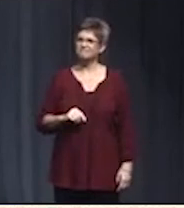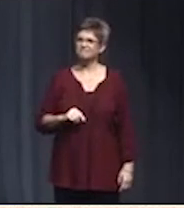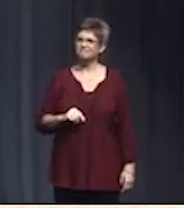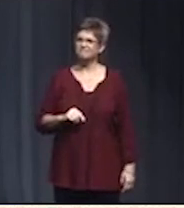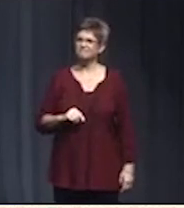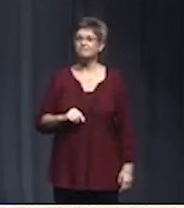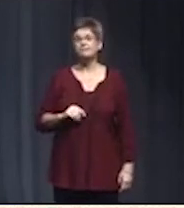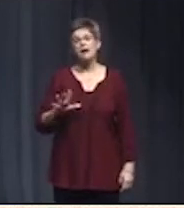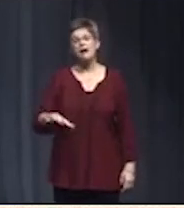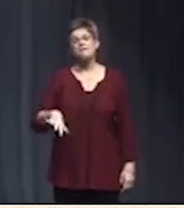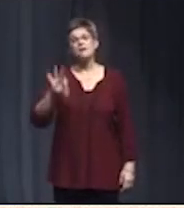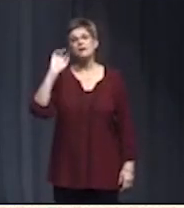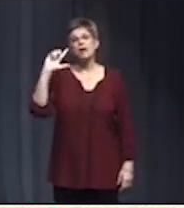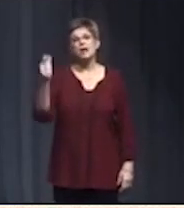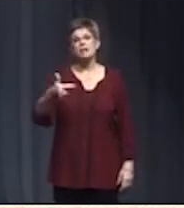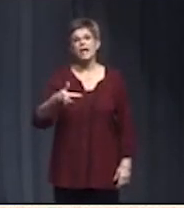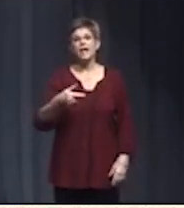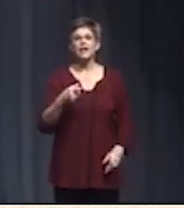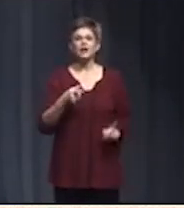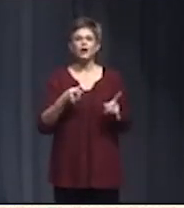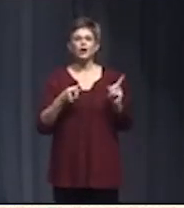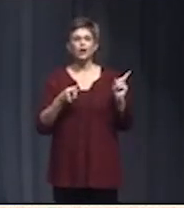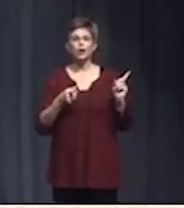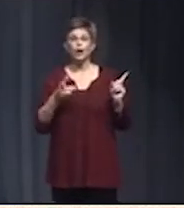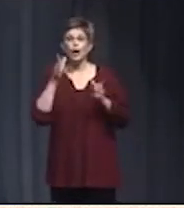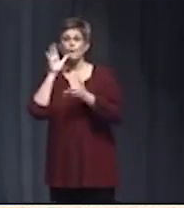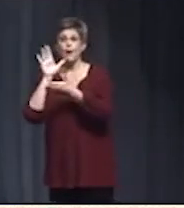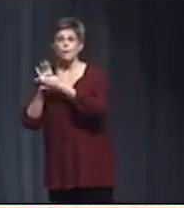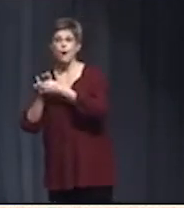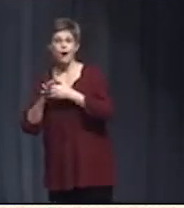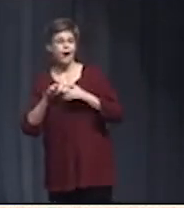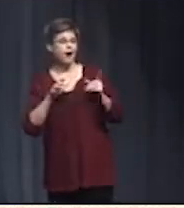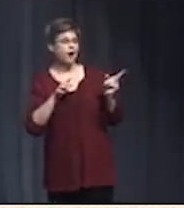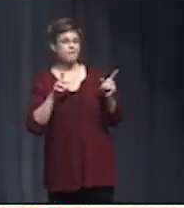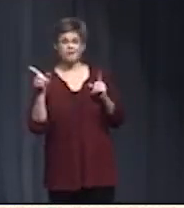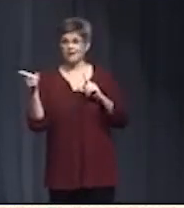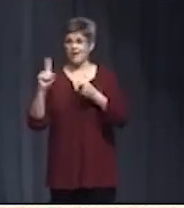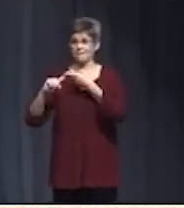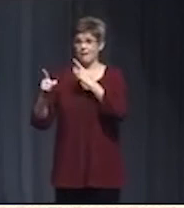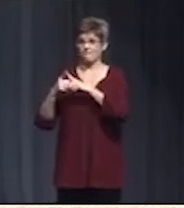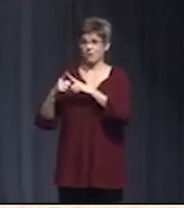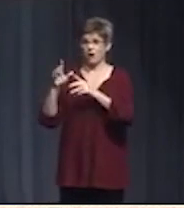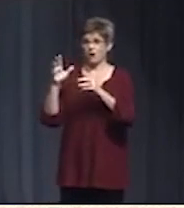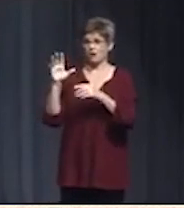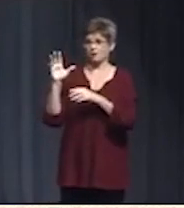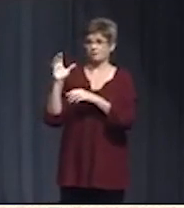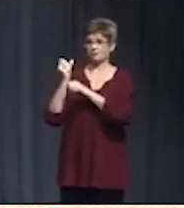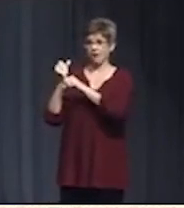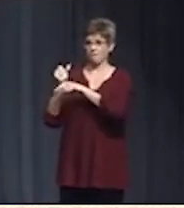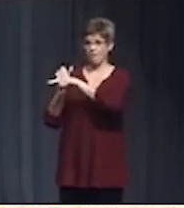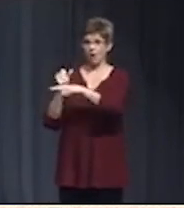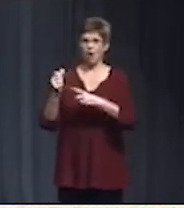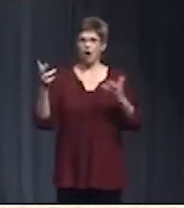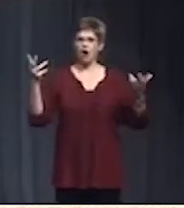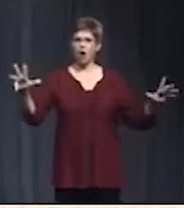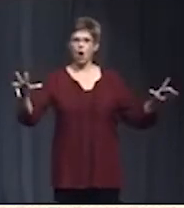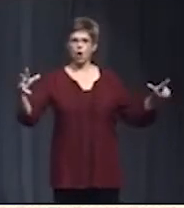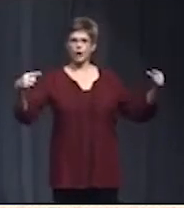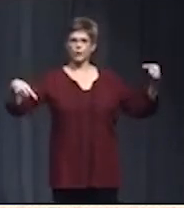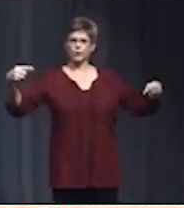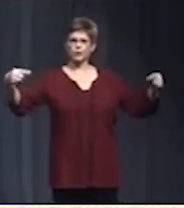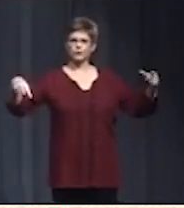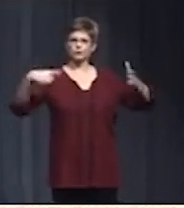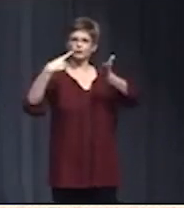Evidently, I found afterwards she had had a conversation with my wife, and said, "Here's what I taught him, maybe it'll work," but I was so